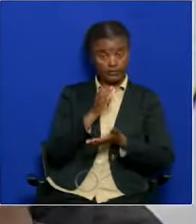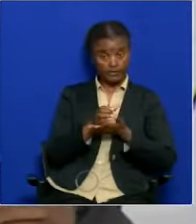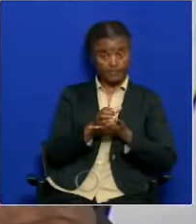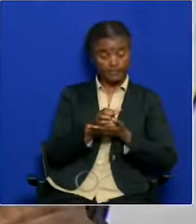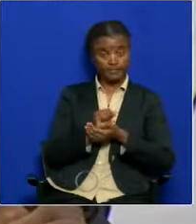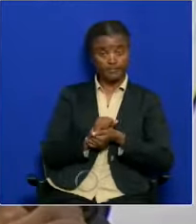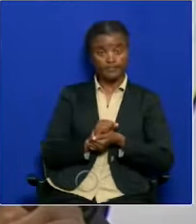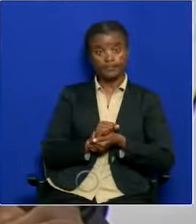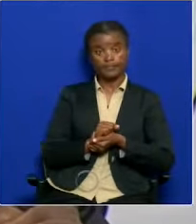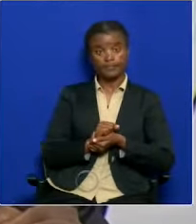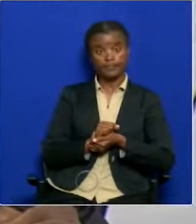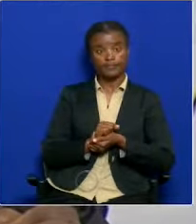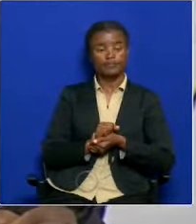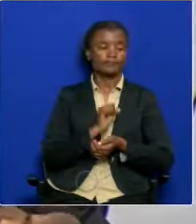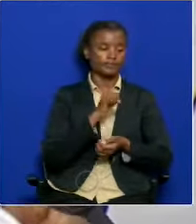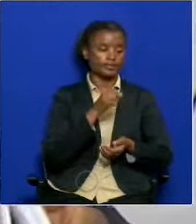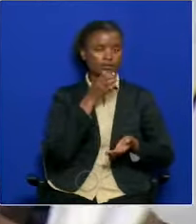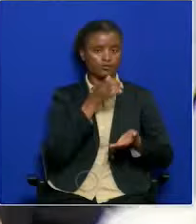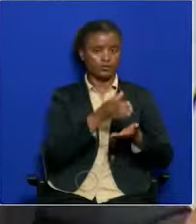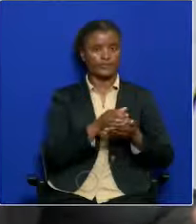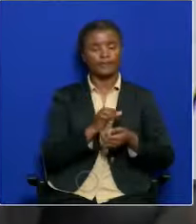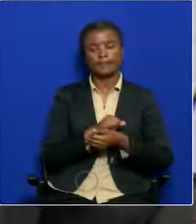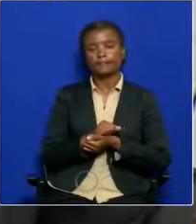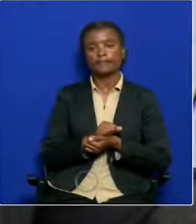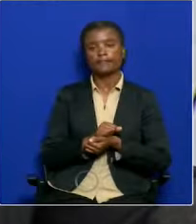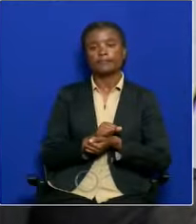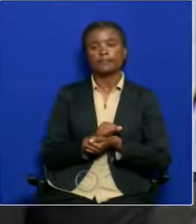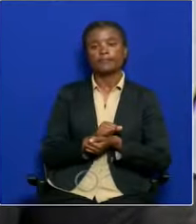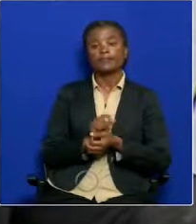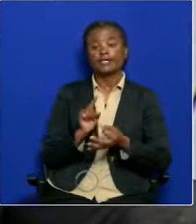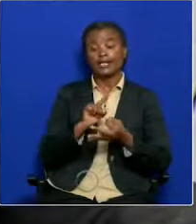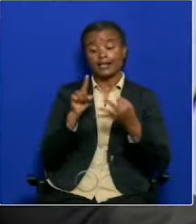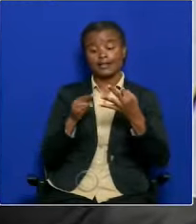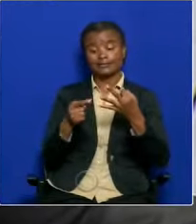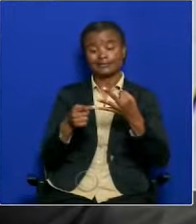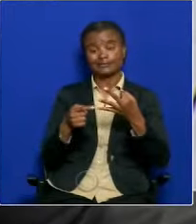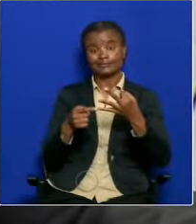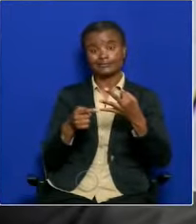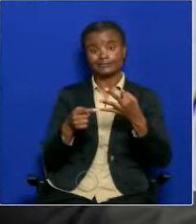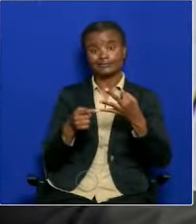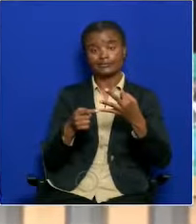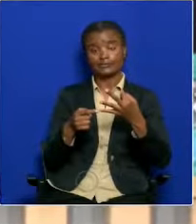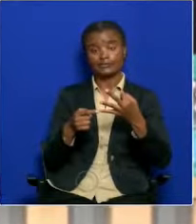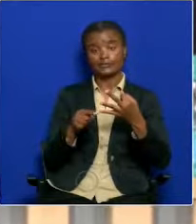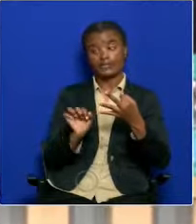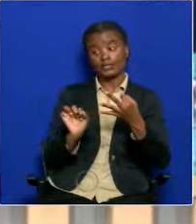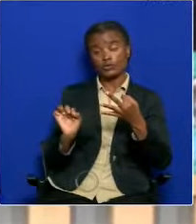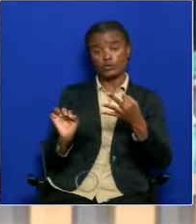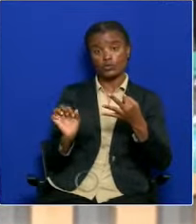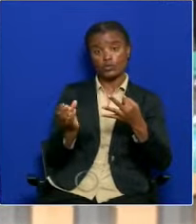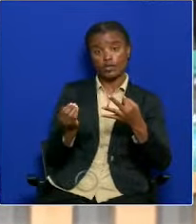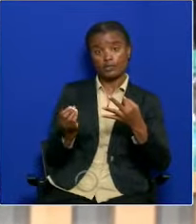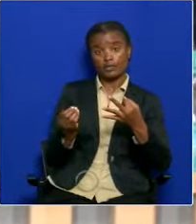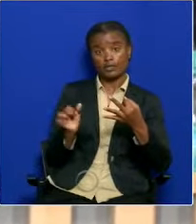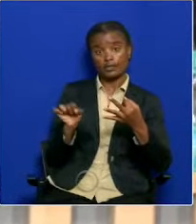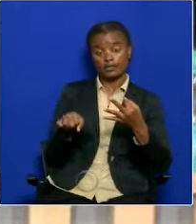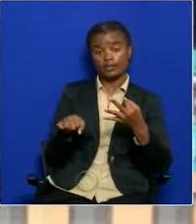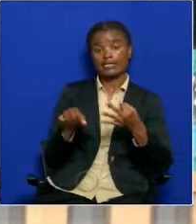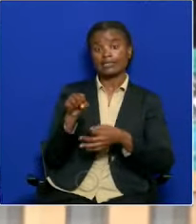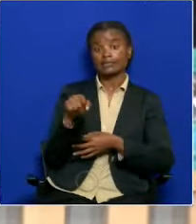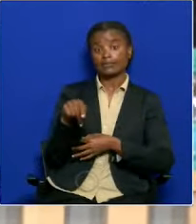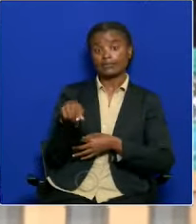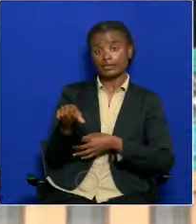I confirm that. And that the last one there is then your number, that's your SAPS number. Do you confirm